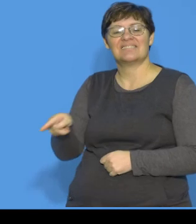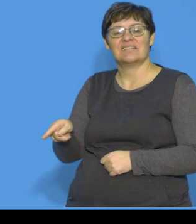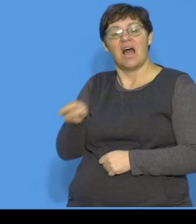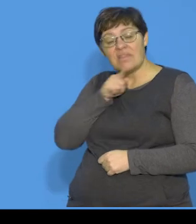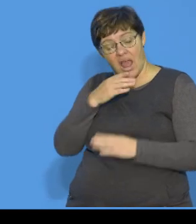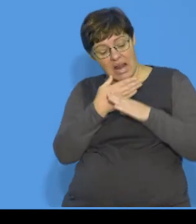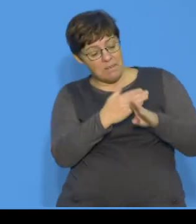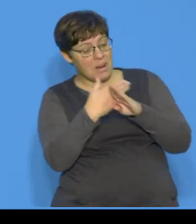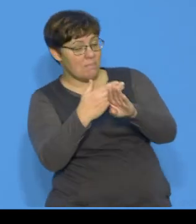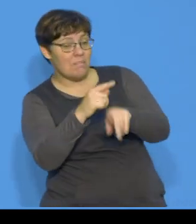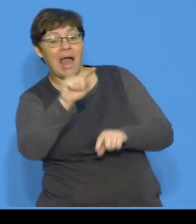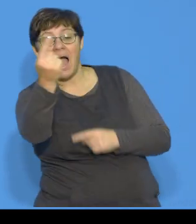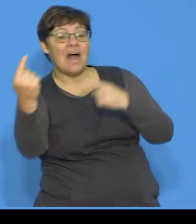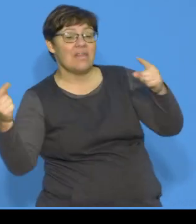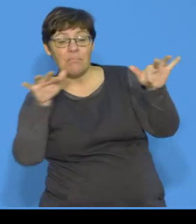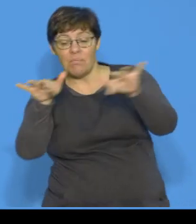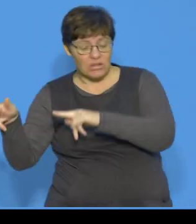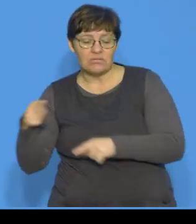limit other populations.